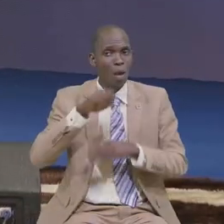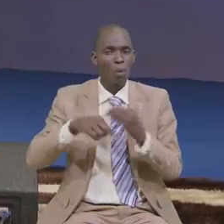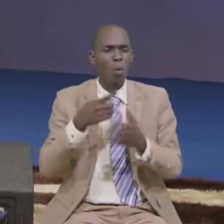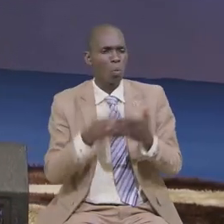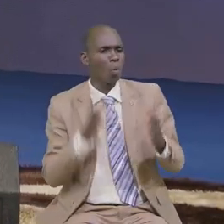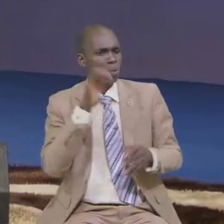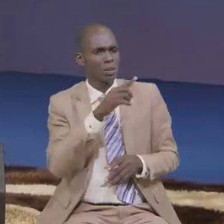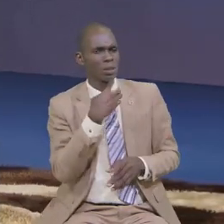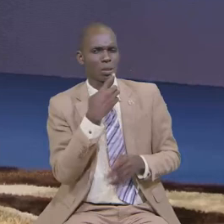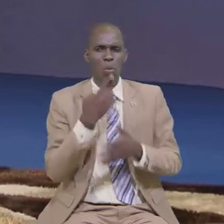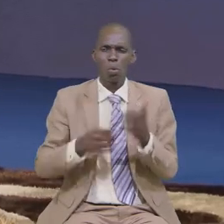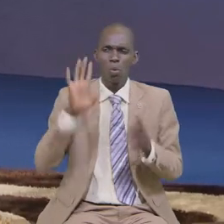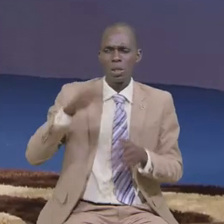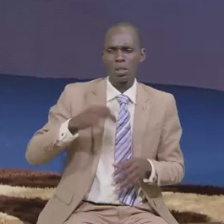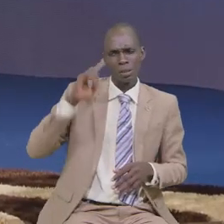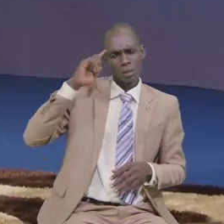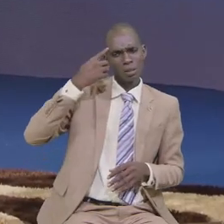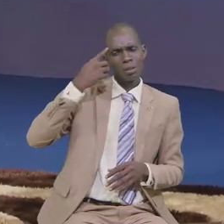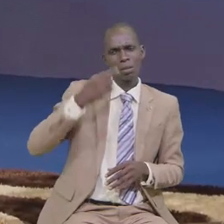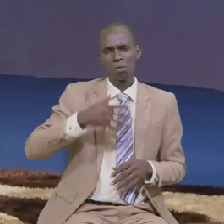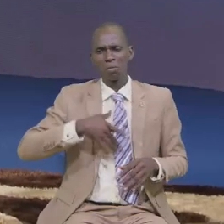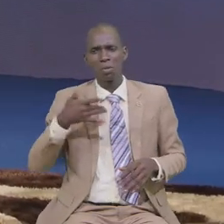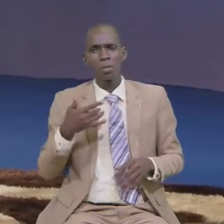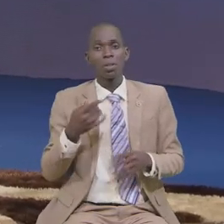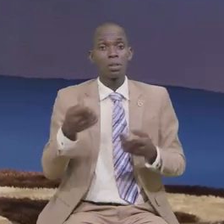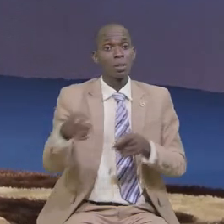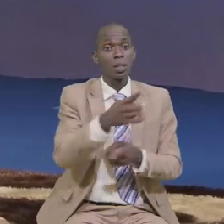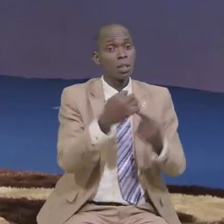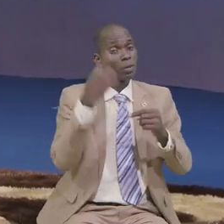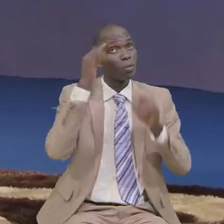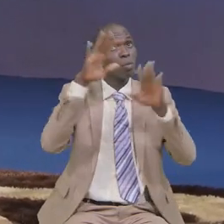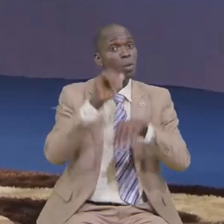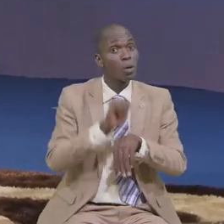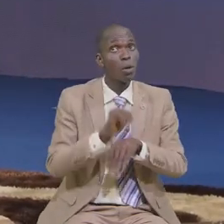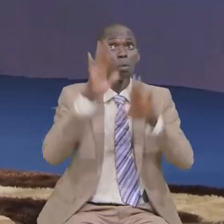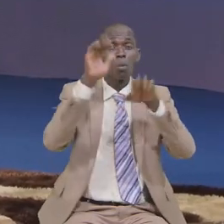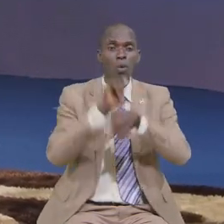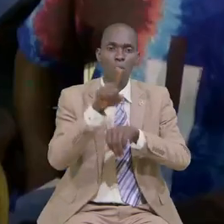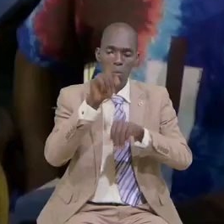How will they think? They came for miracle. Miracle they must have.